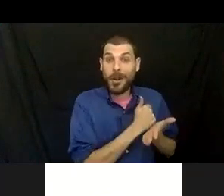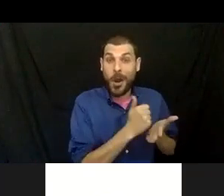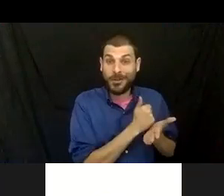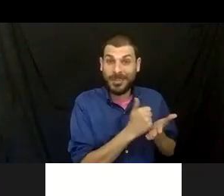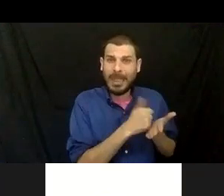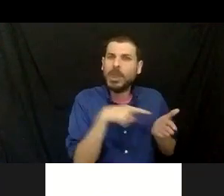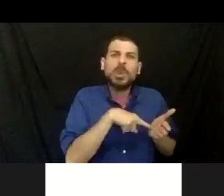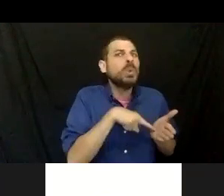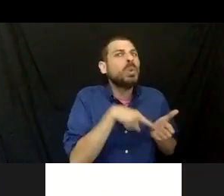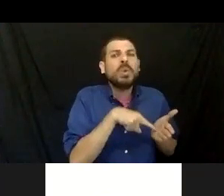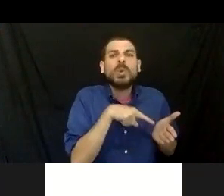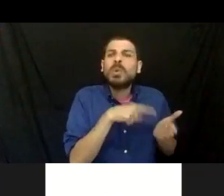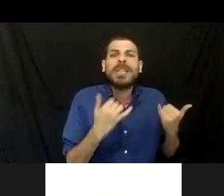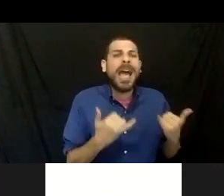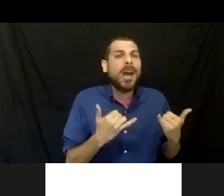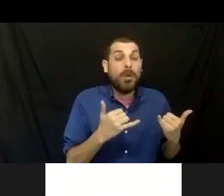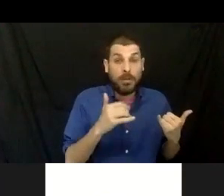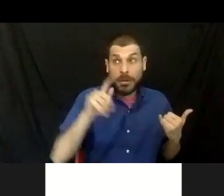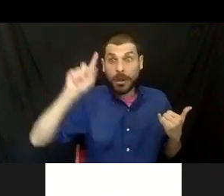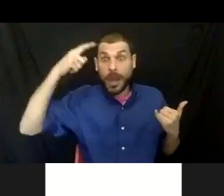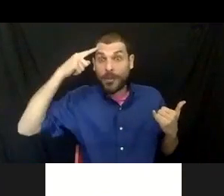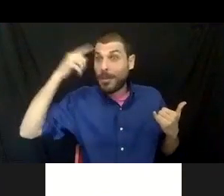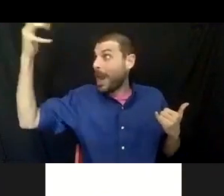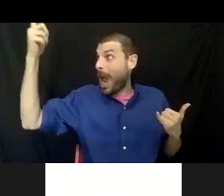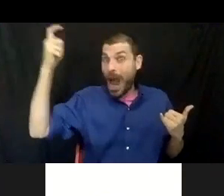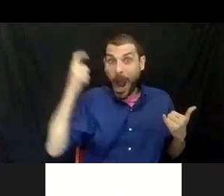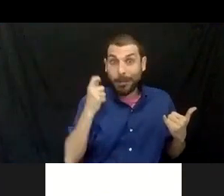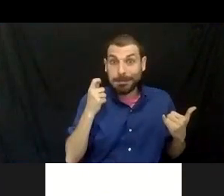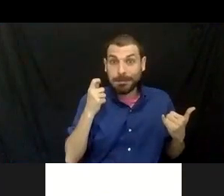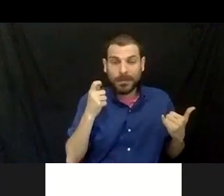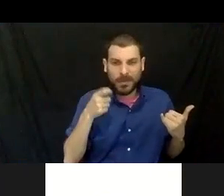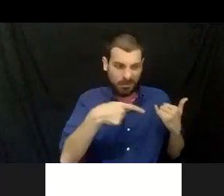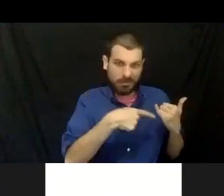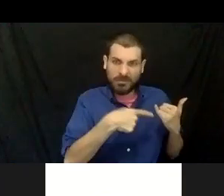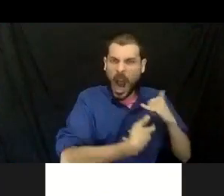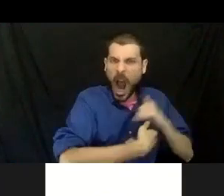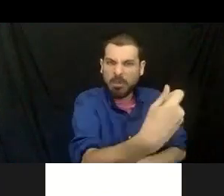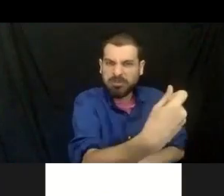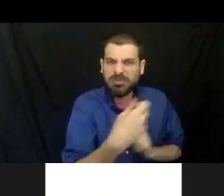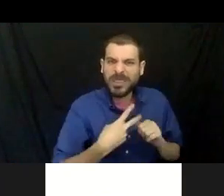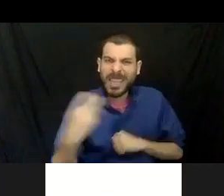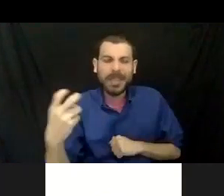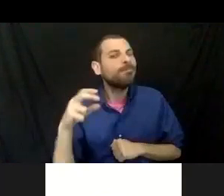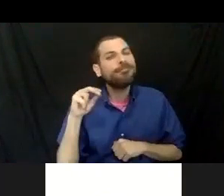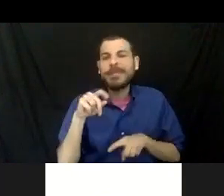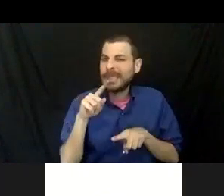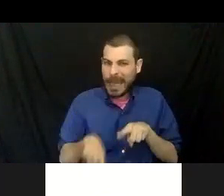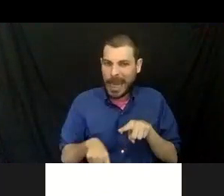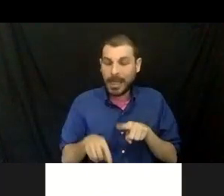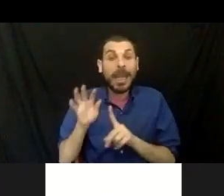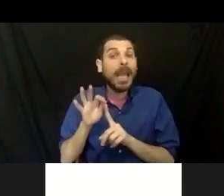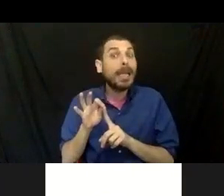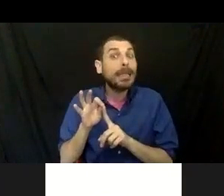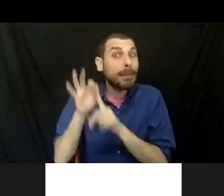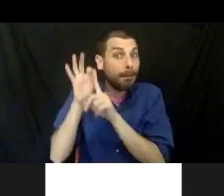garnish your stimulus funds. But with a couple of exceptions. The exceptions are, the first exception is for a judgment in a